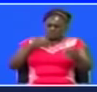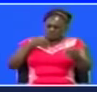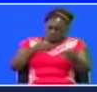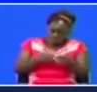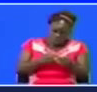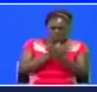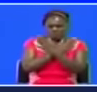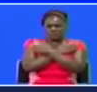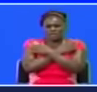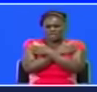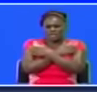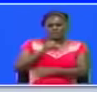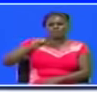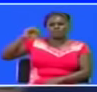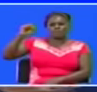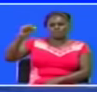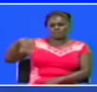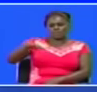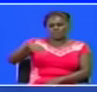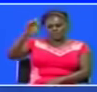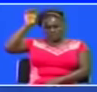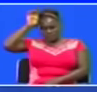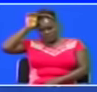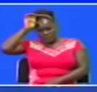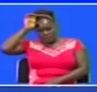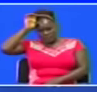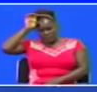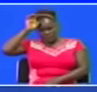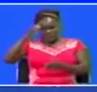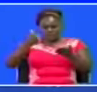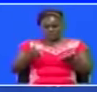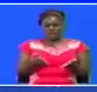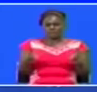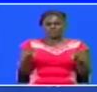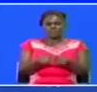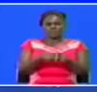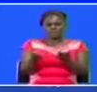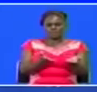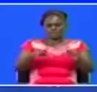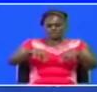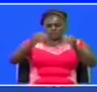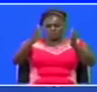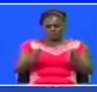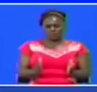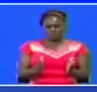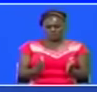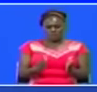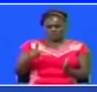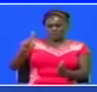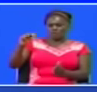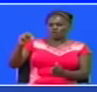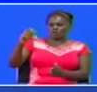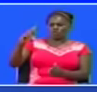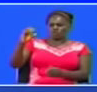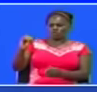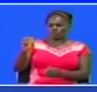of top politicians in the Rift Valley region. Now, he also served as chairman of Lonrho, East